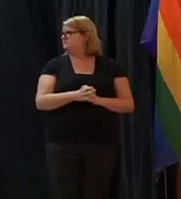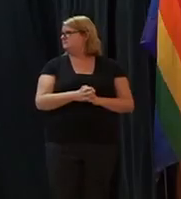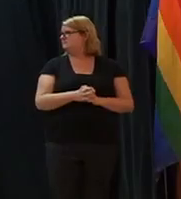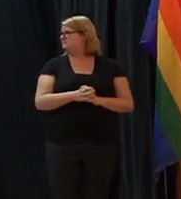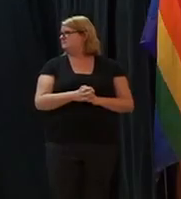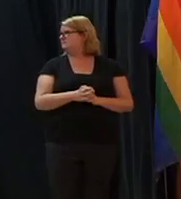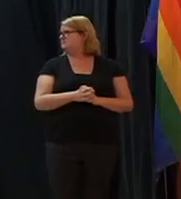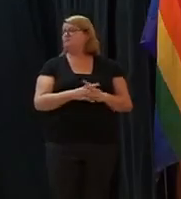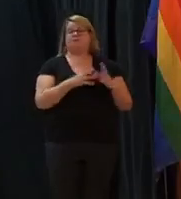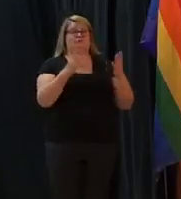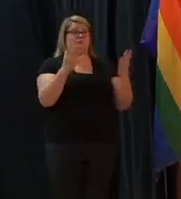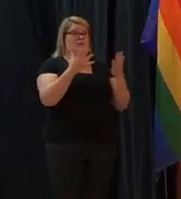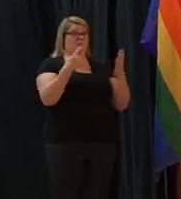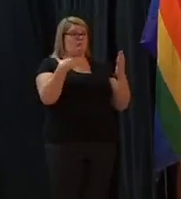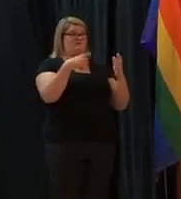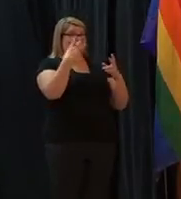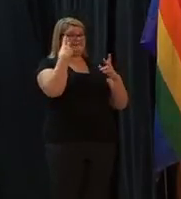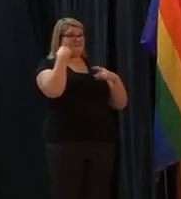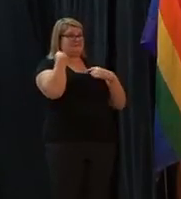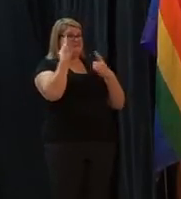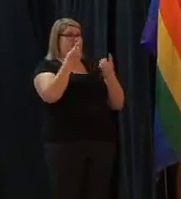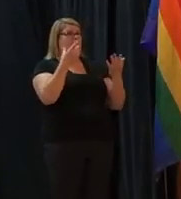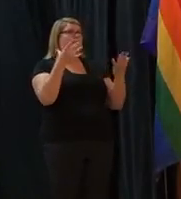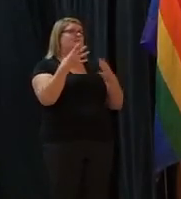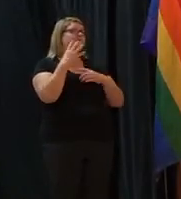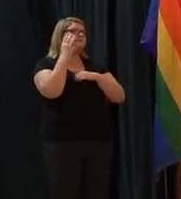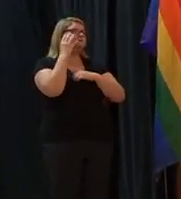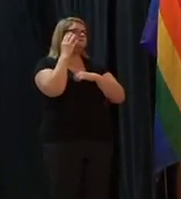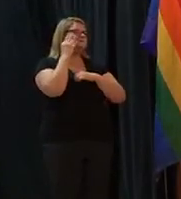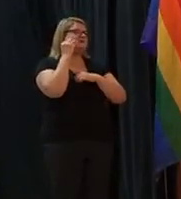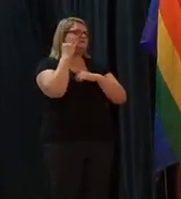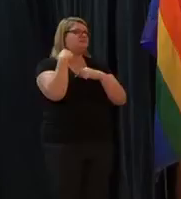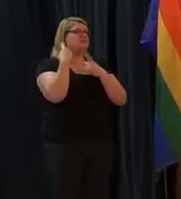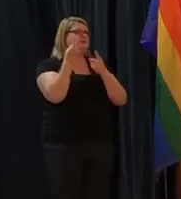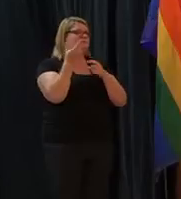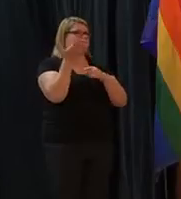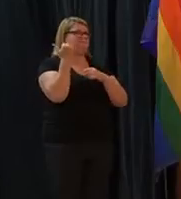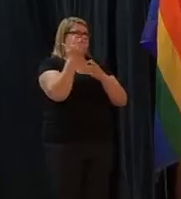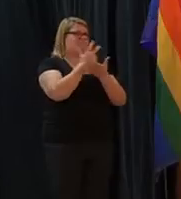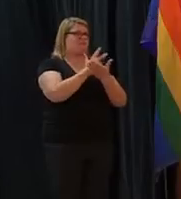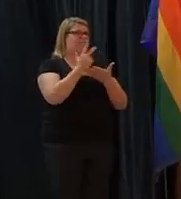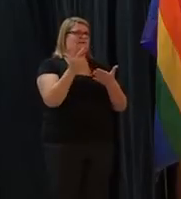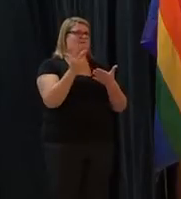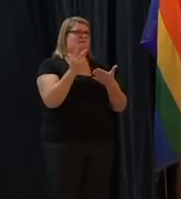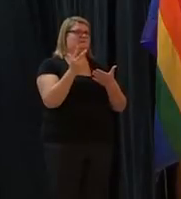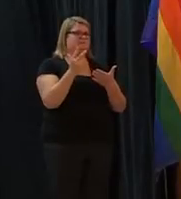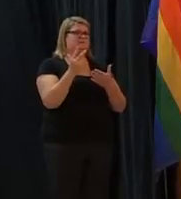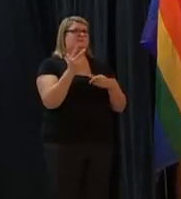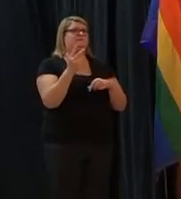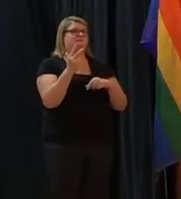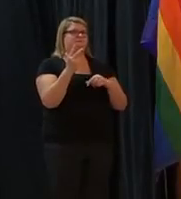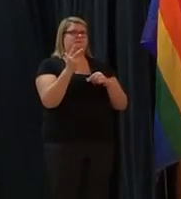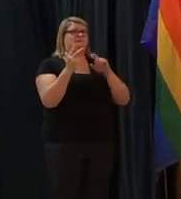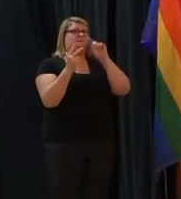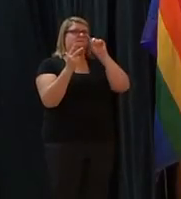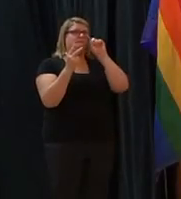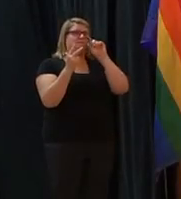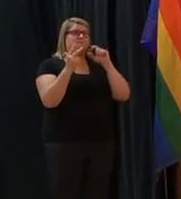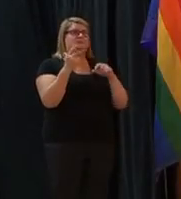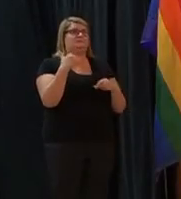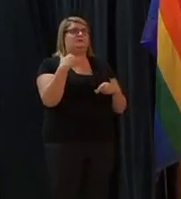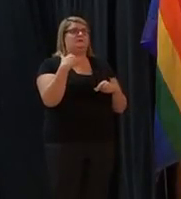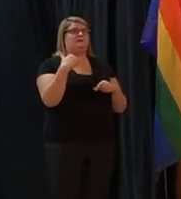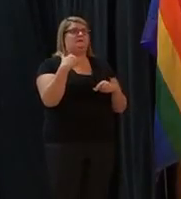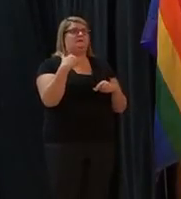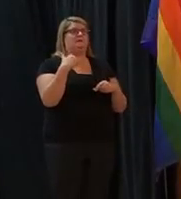From what we have seen and what we have had during our last 3 weeks here, there's no dispute that we have come from a very,